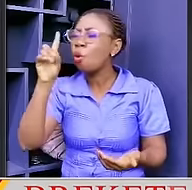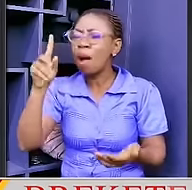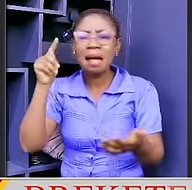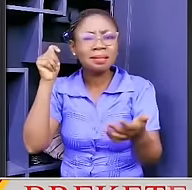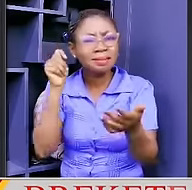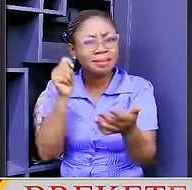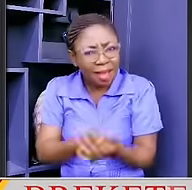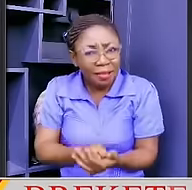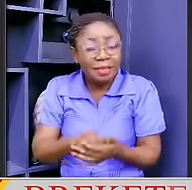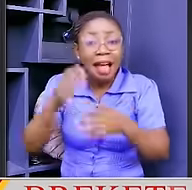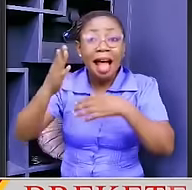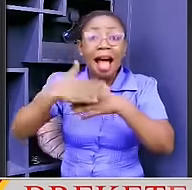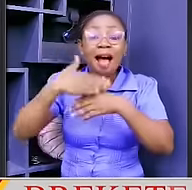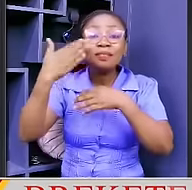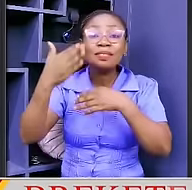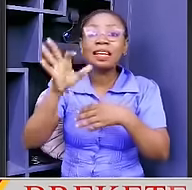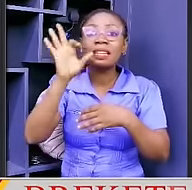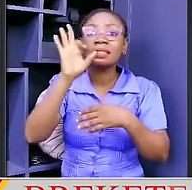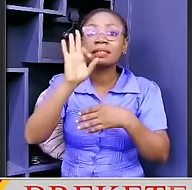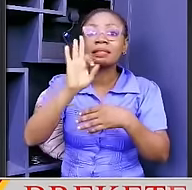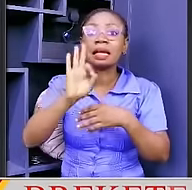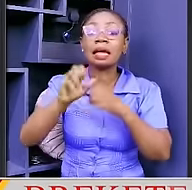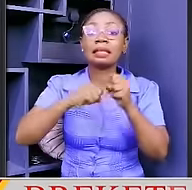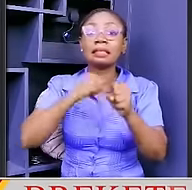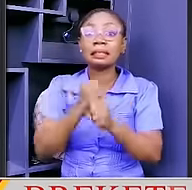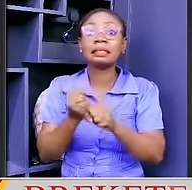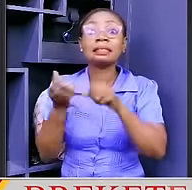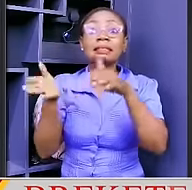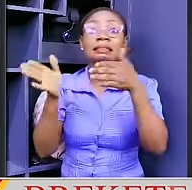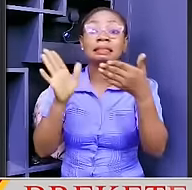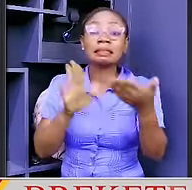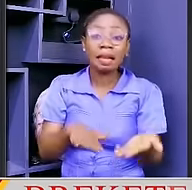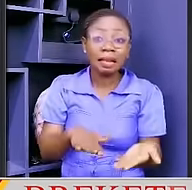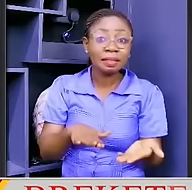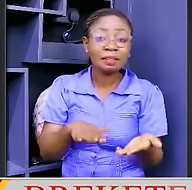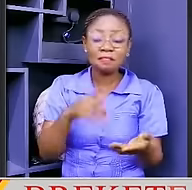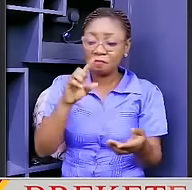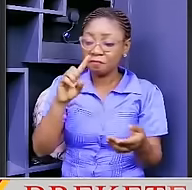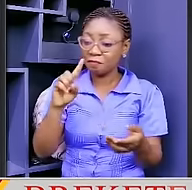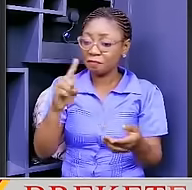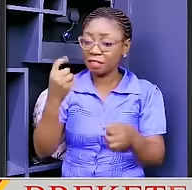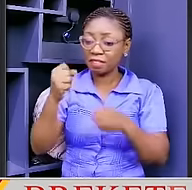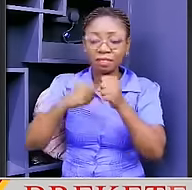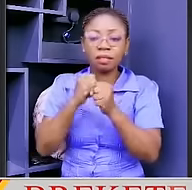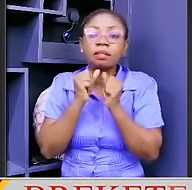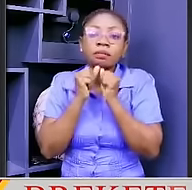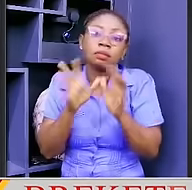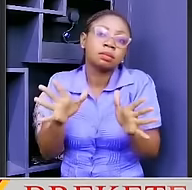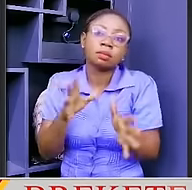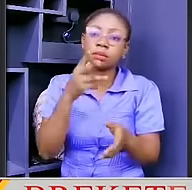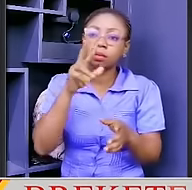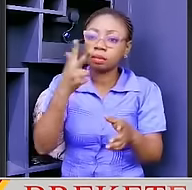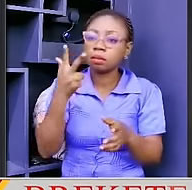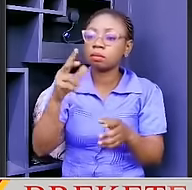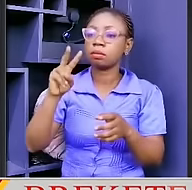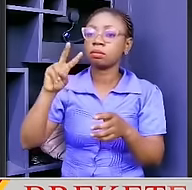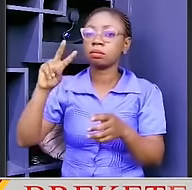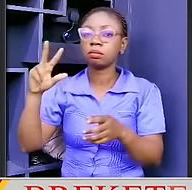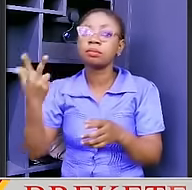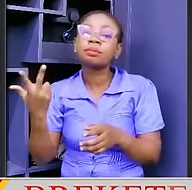101,000. After 9 years, he die. First year, nothing. Second year, third